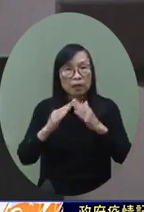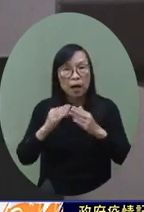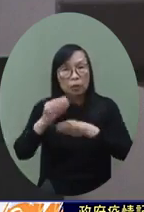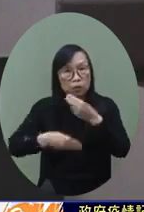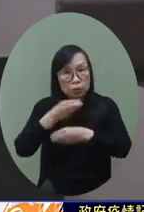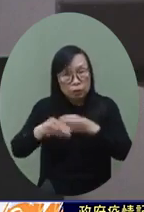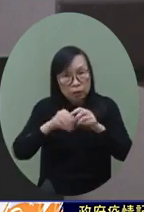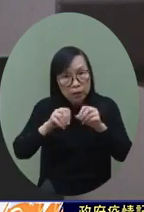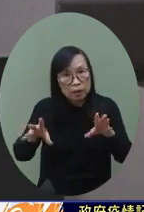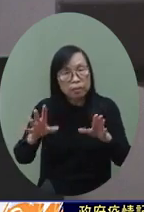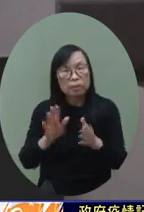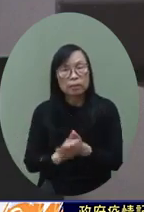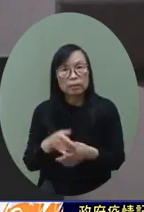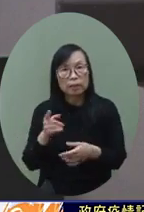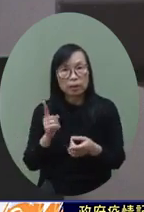work? Thank you.